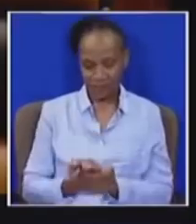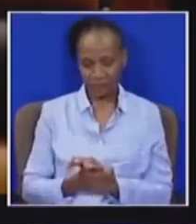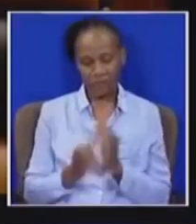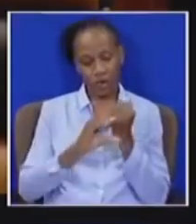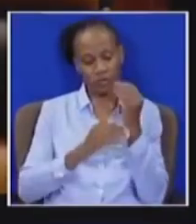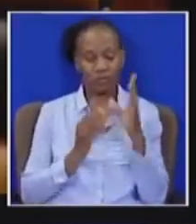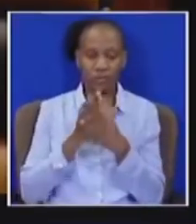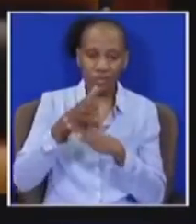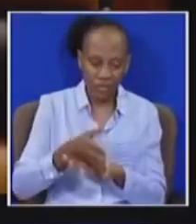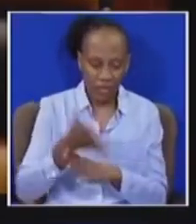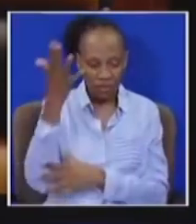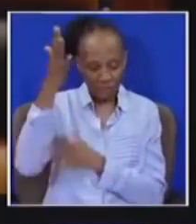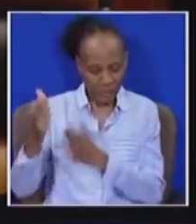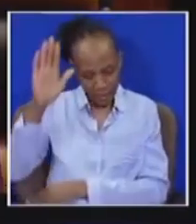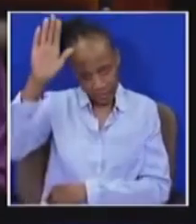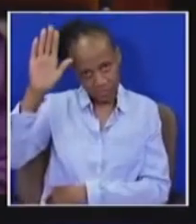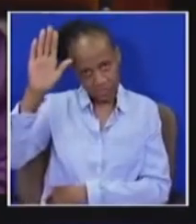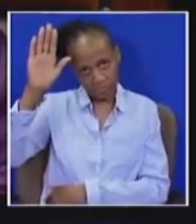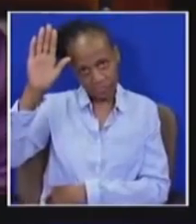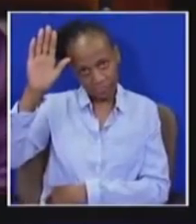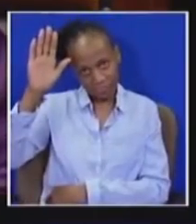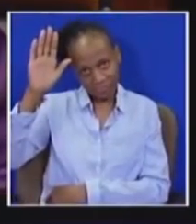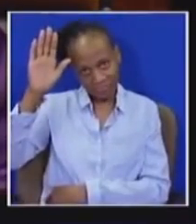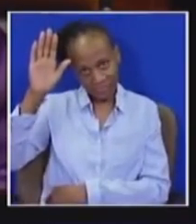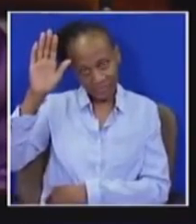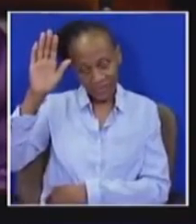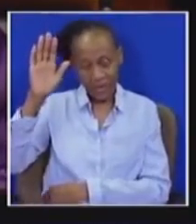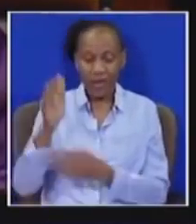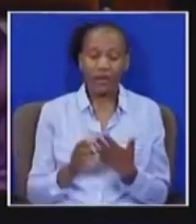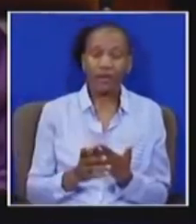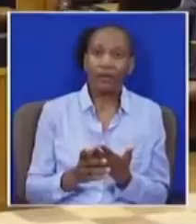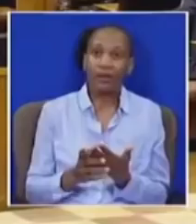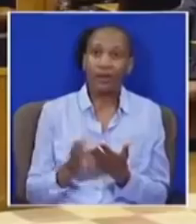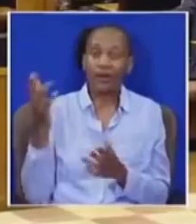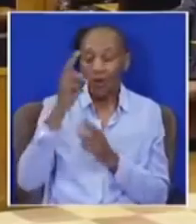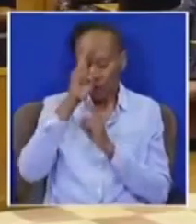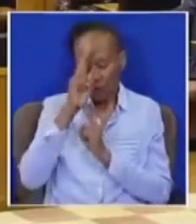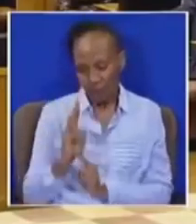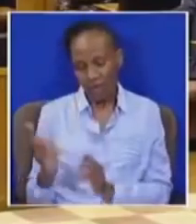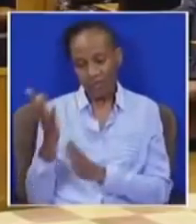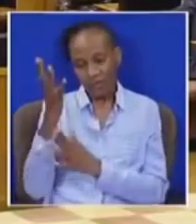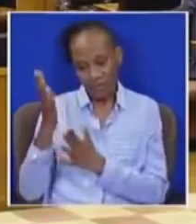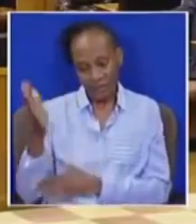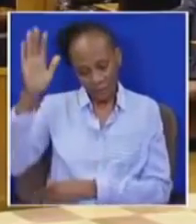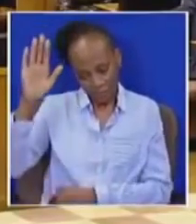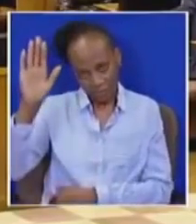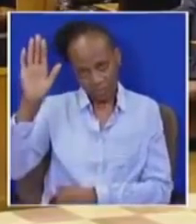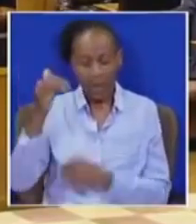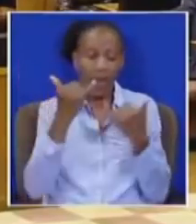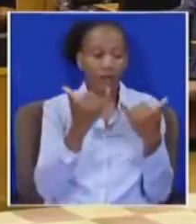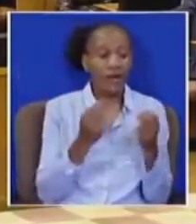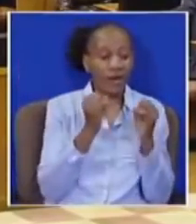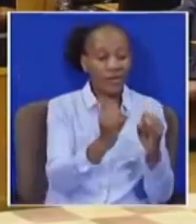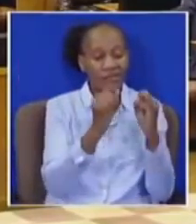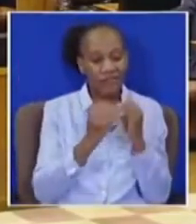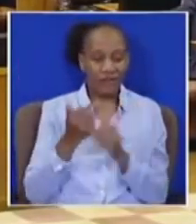Constitution requires the Chief Justice to preside over the election. Honorable Speaker. I now invite the Chief